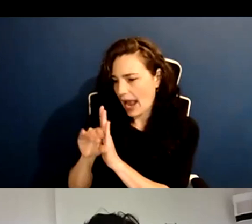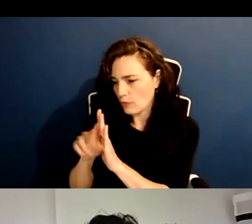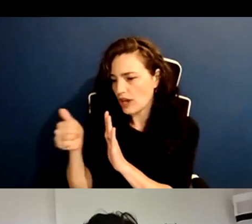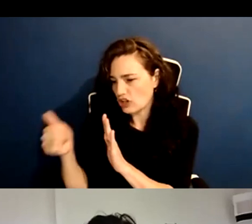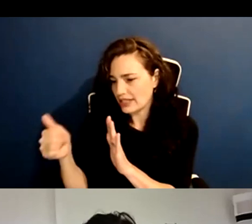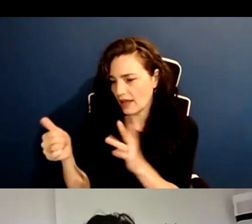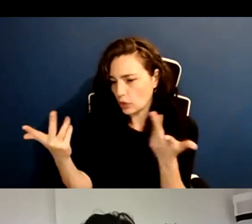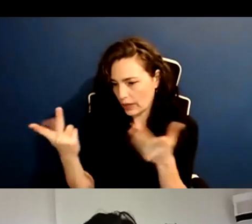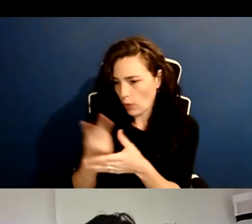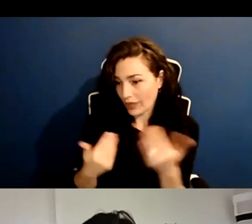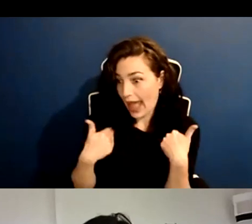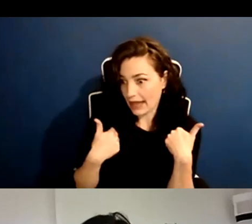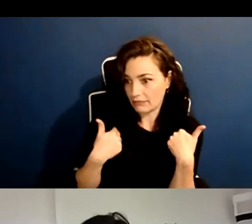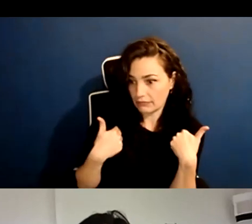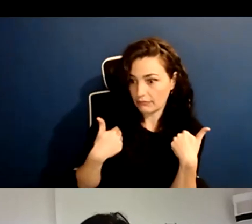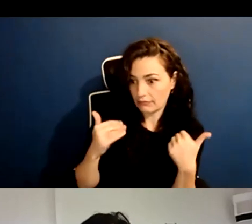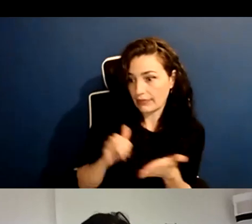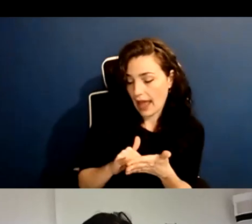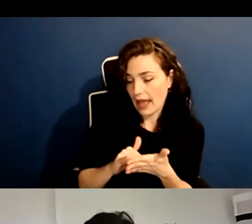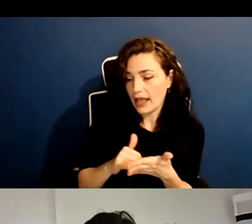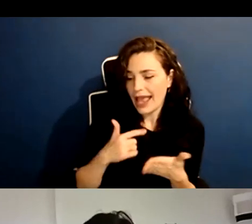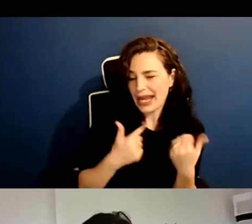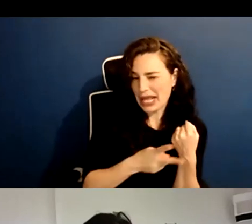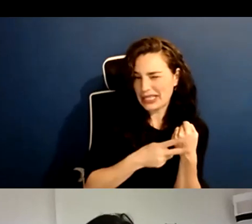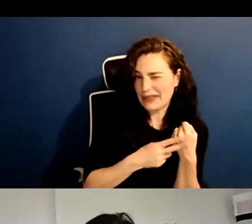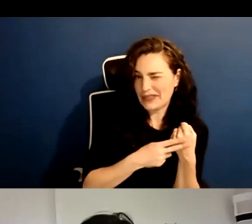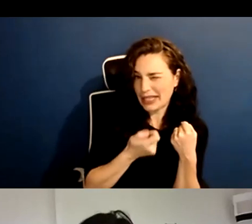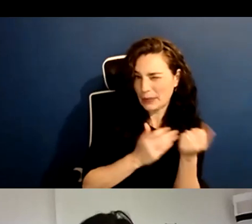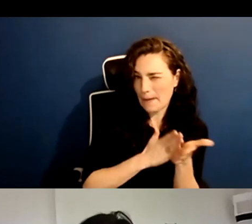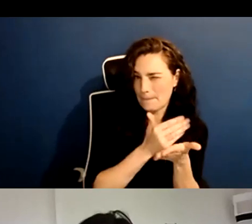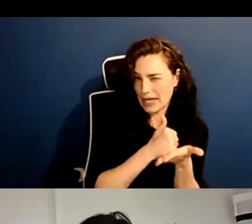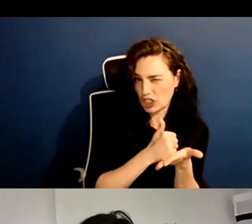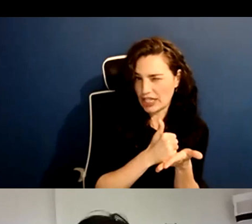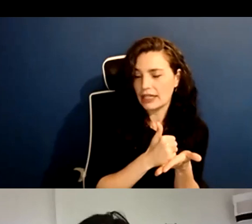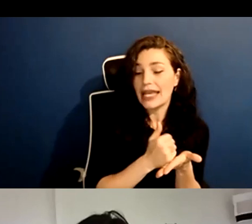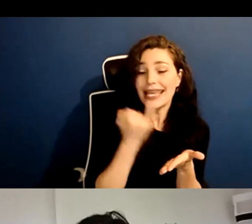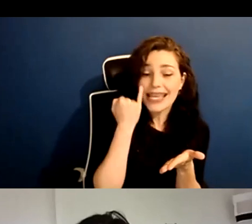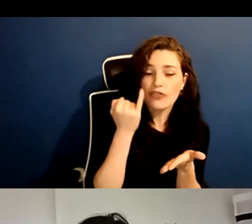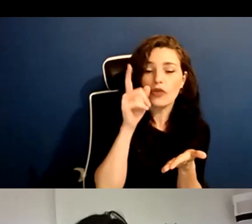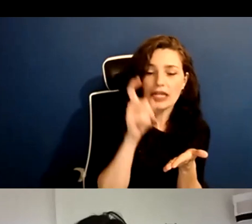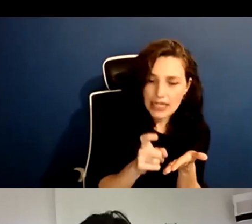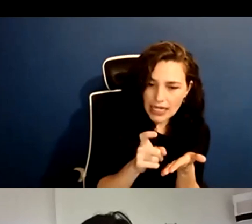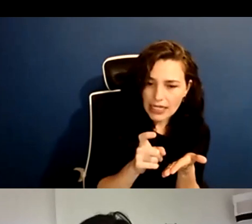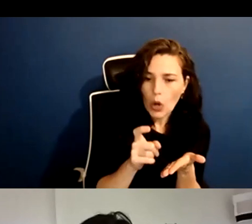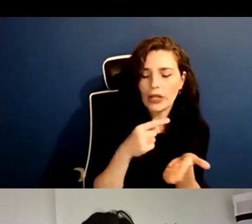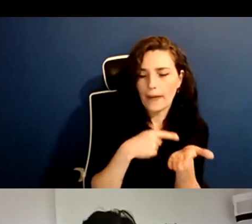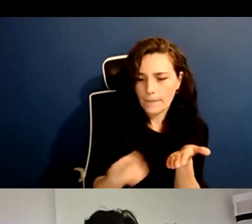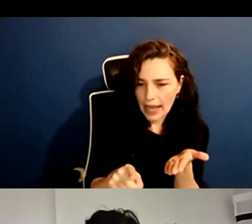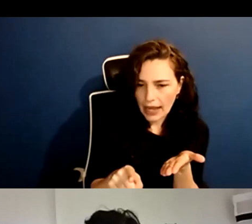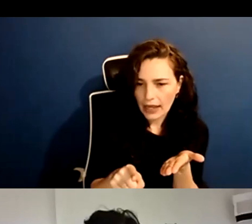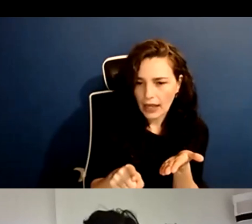And I had set aside, a very small budget to say, okay, if we need crew, we can pay at least a camera person and this and